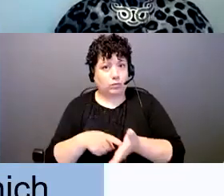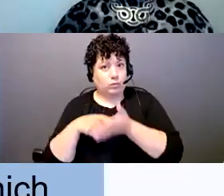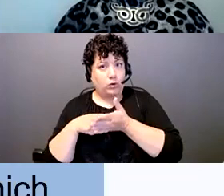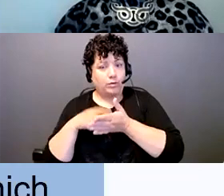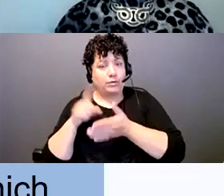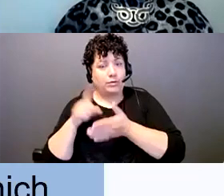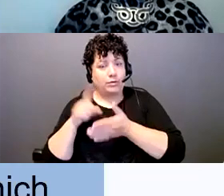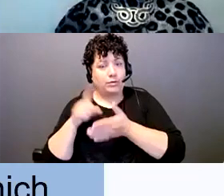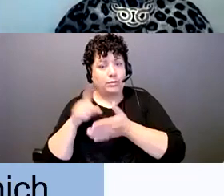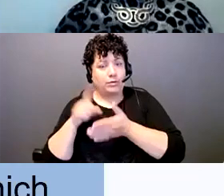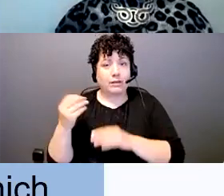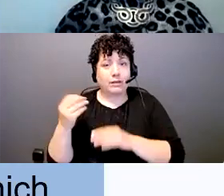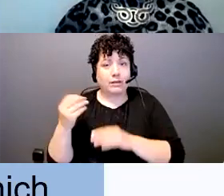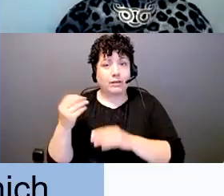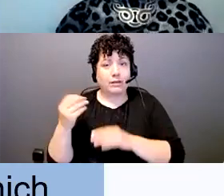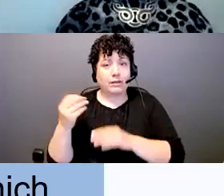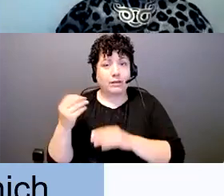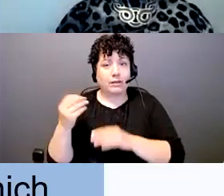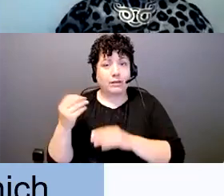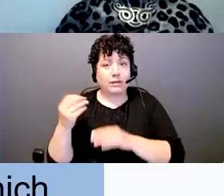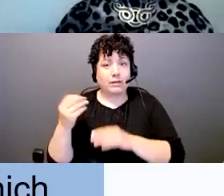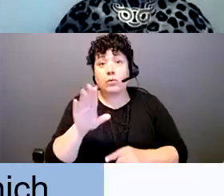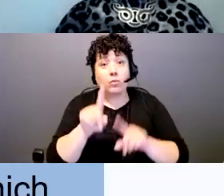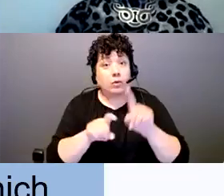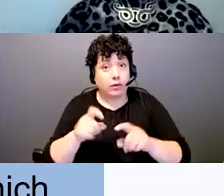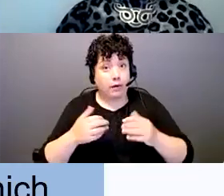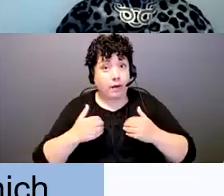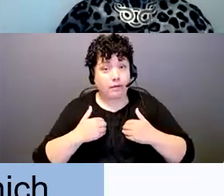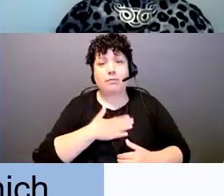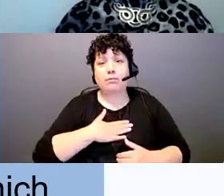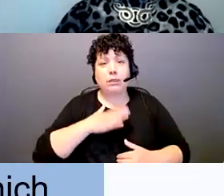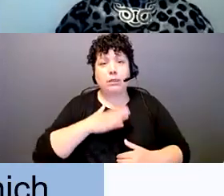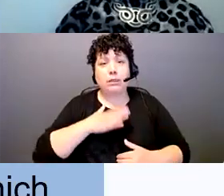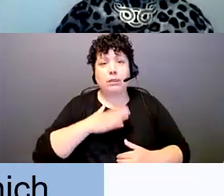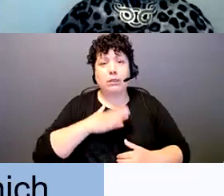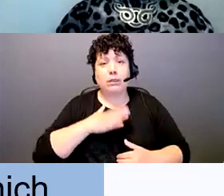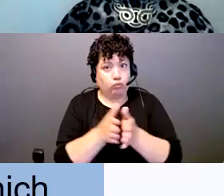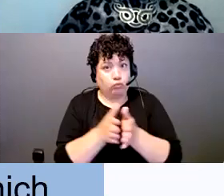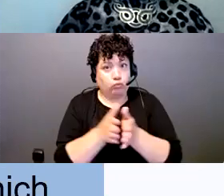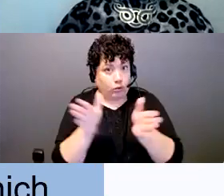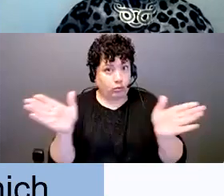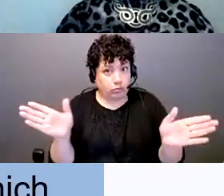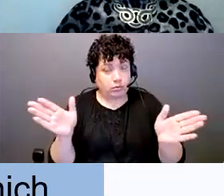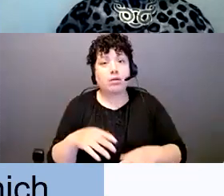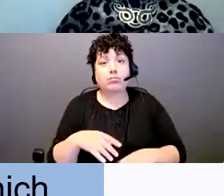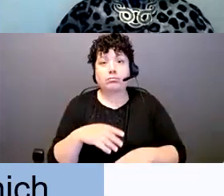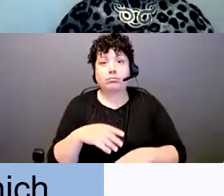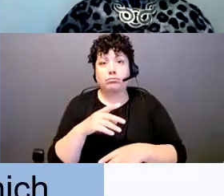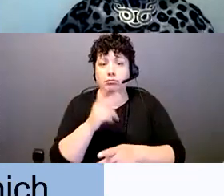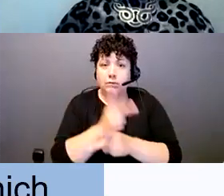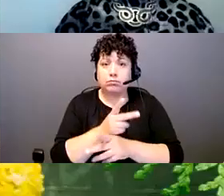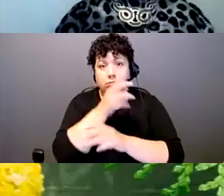Please do, when you ask questions, please keep them general. We really want to respect people's privacy and